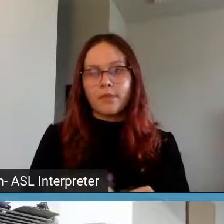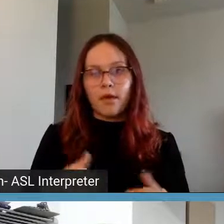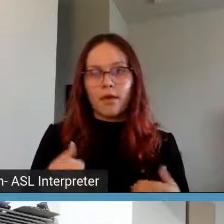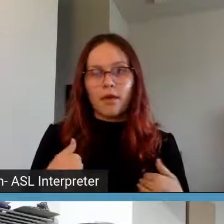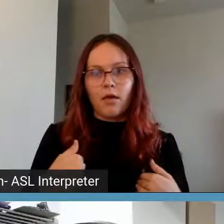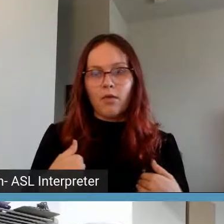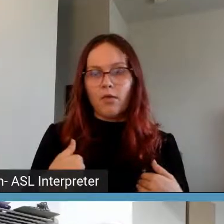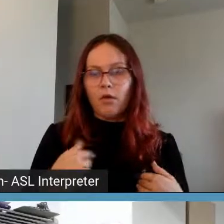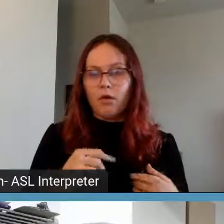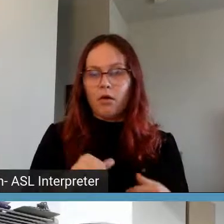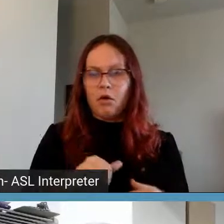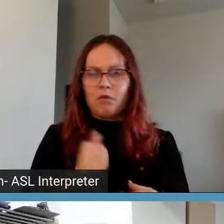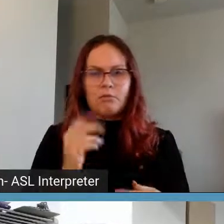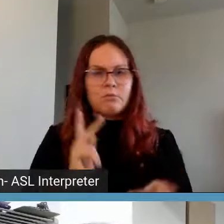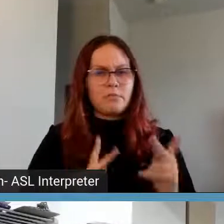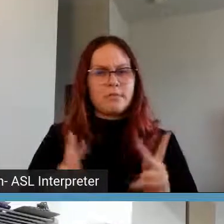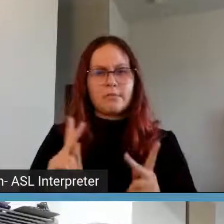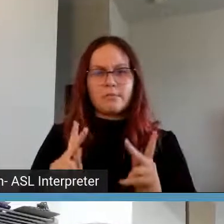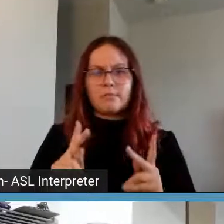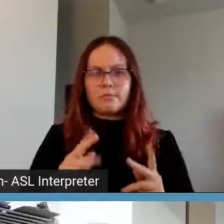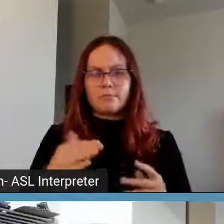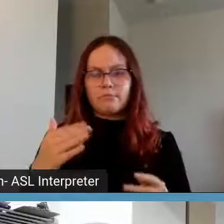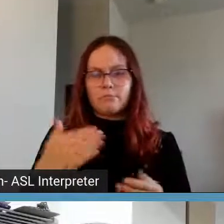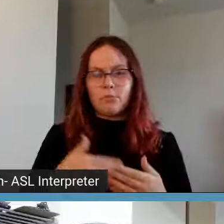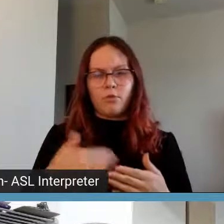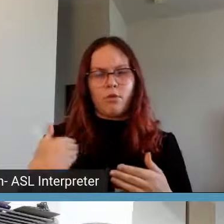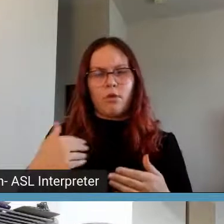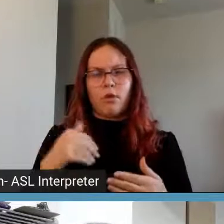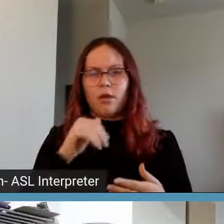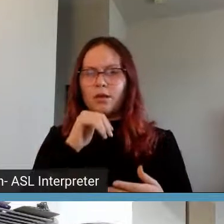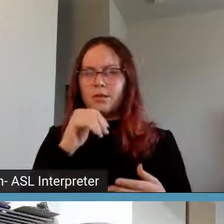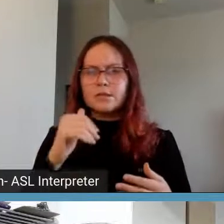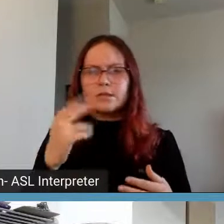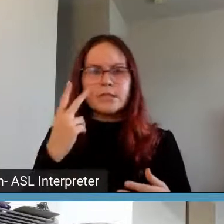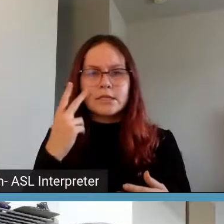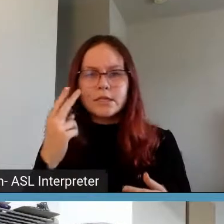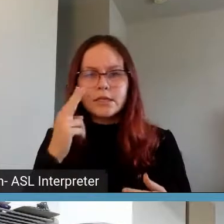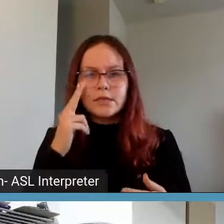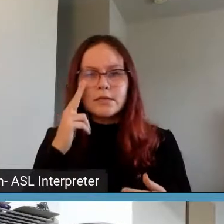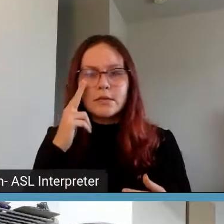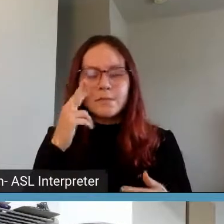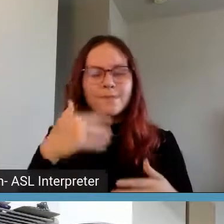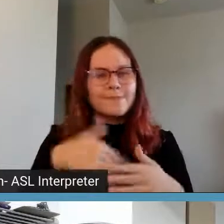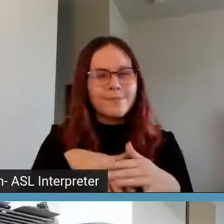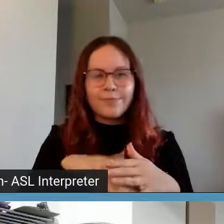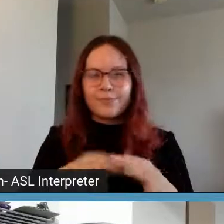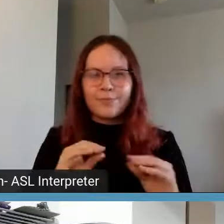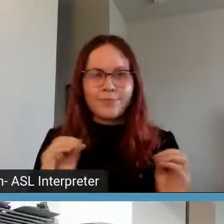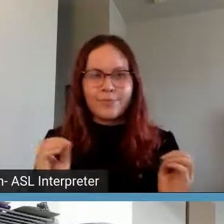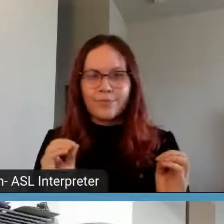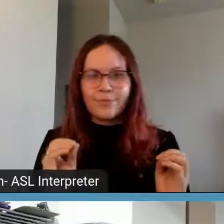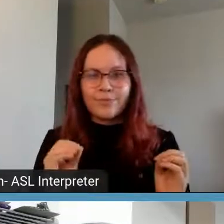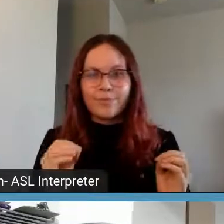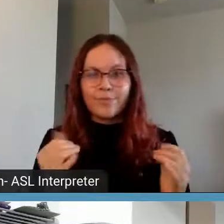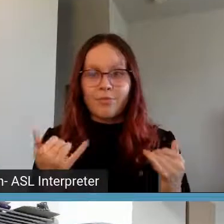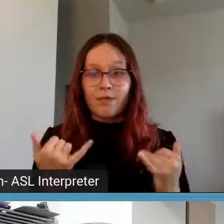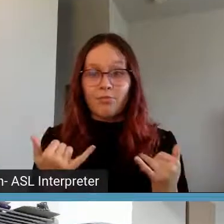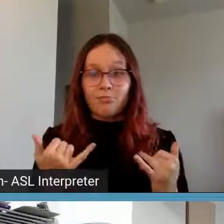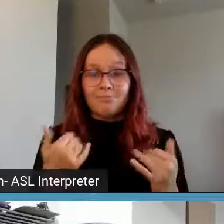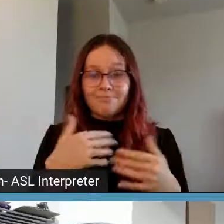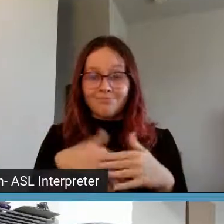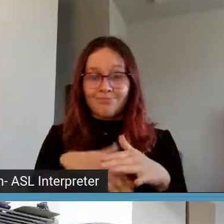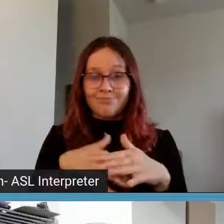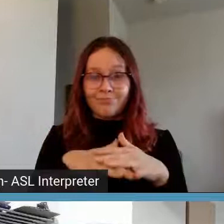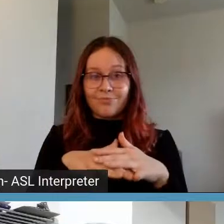wouldn't be in touch with otherwise. And then there are audiences who, want these kinds of dialogues around race